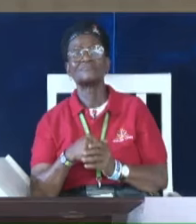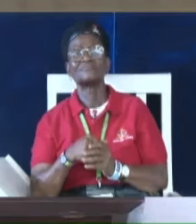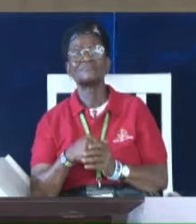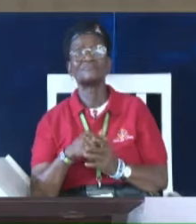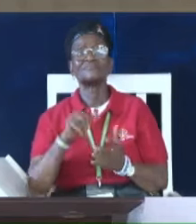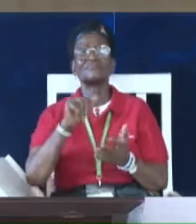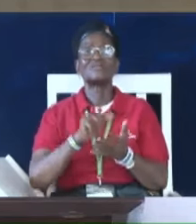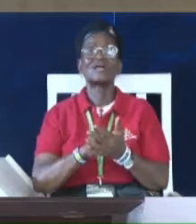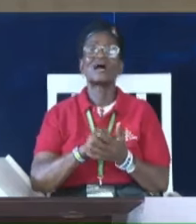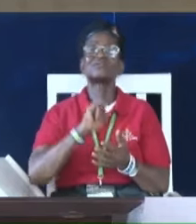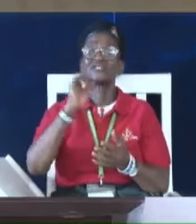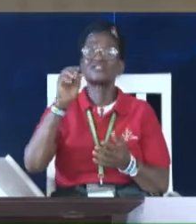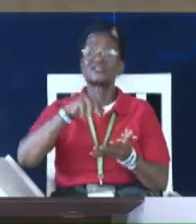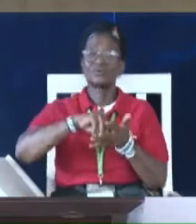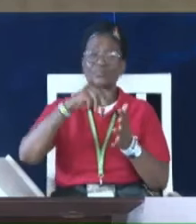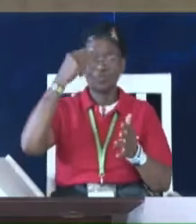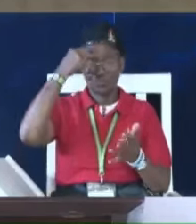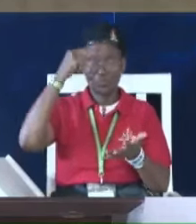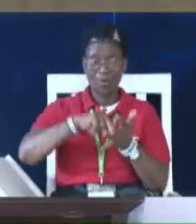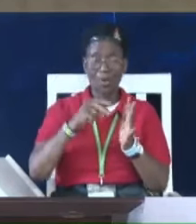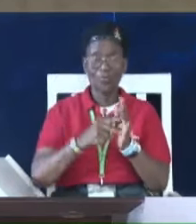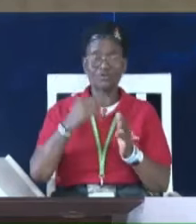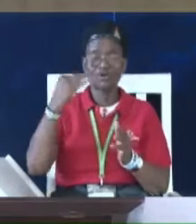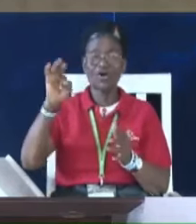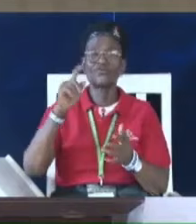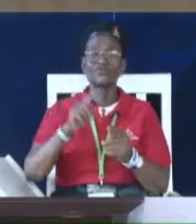That's the purpose of tonight.